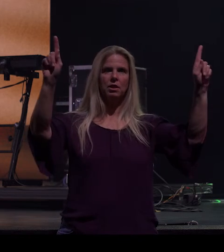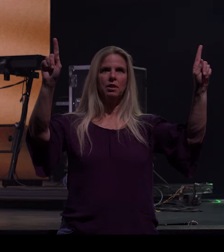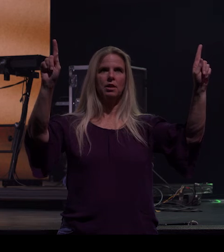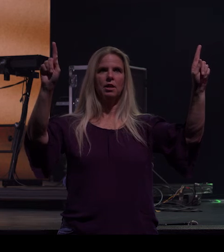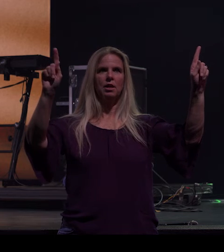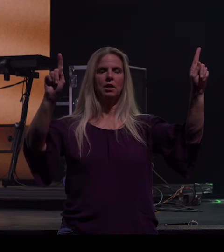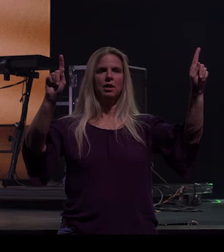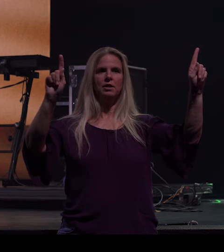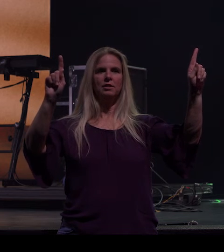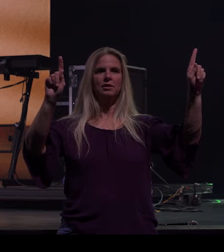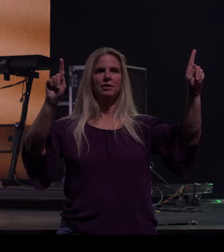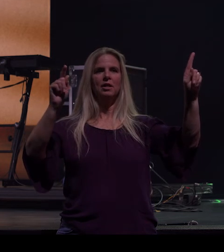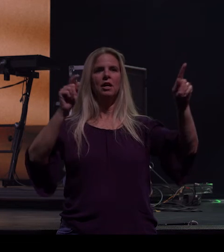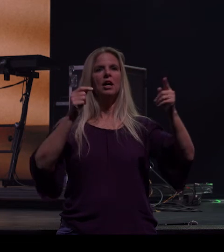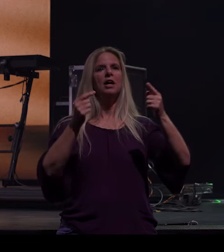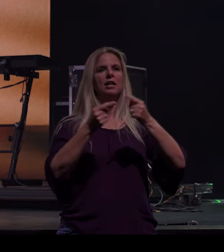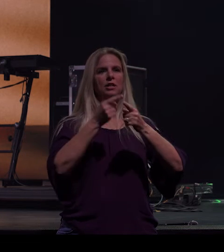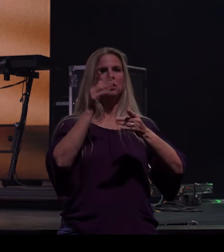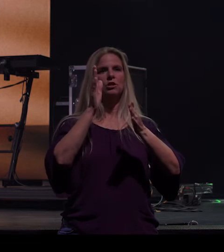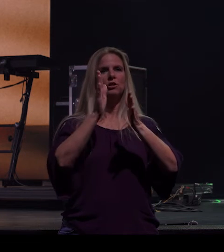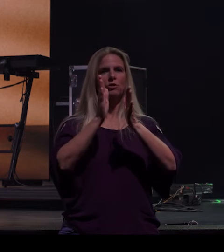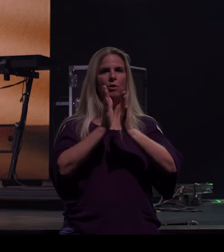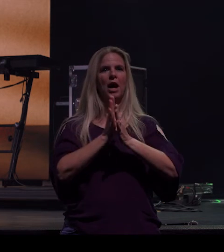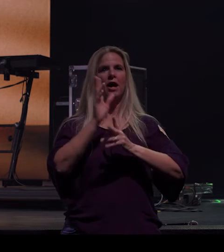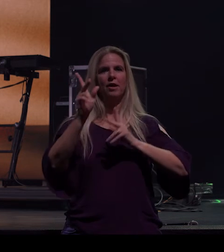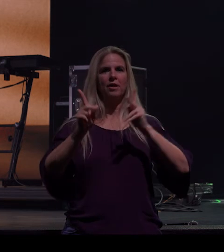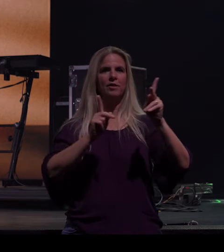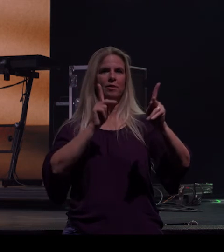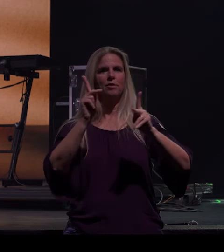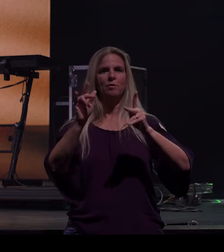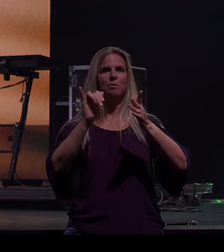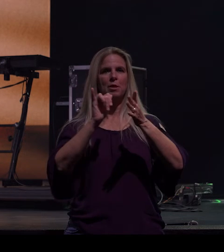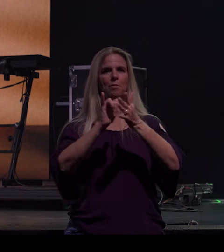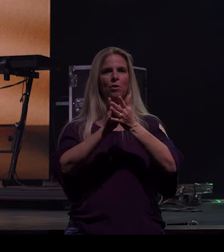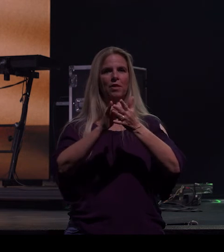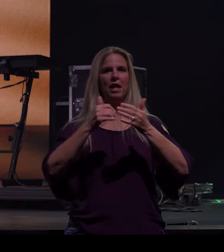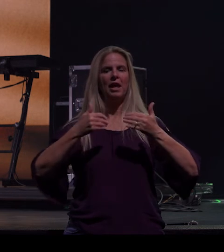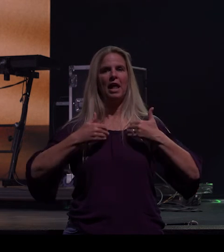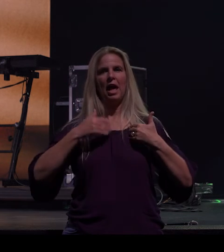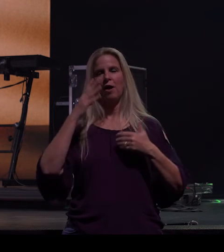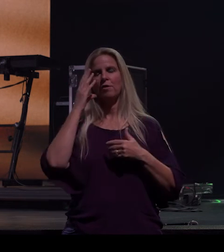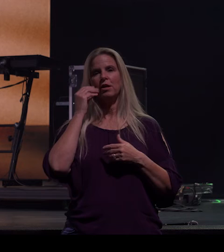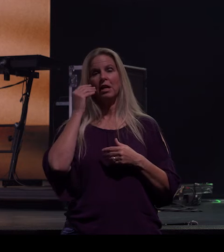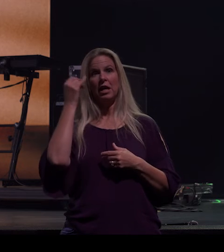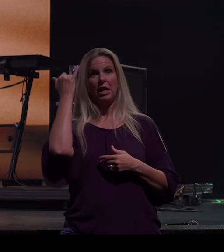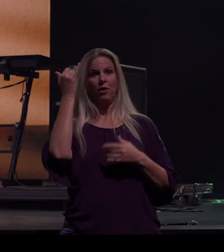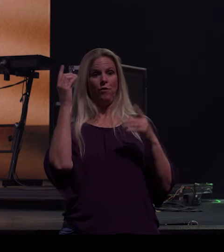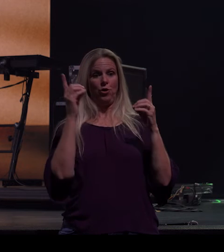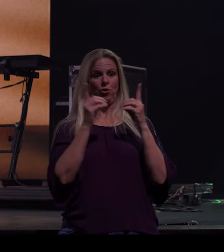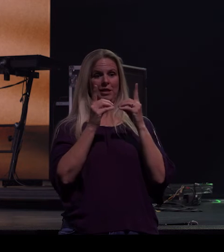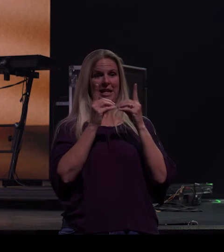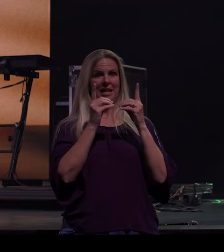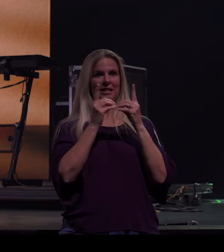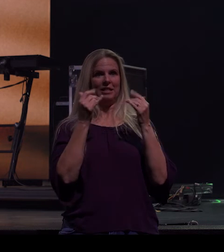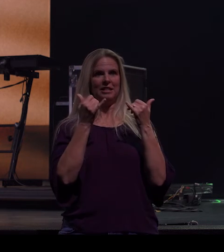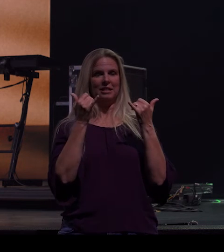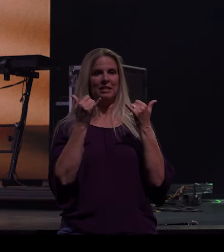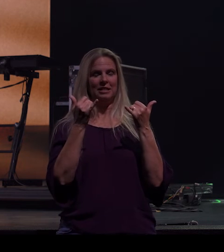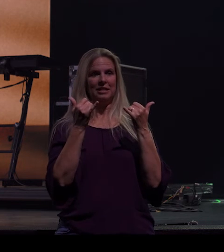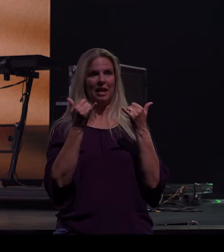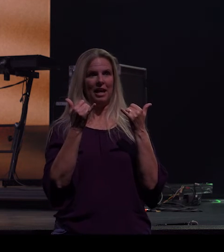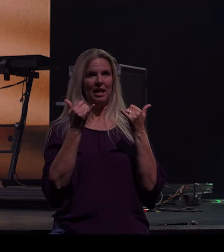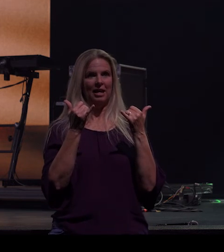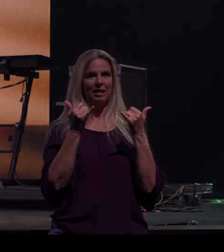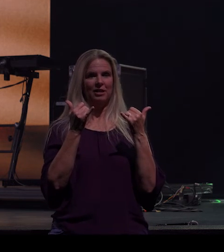way down that road. If you're dating here today and you want to know, are they the one?